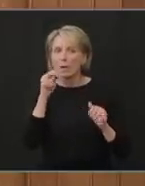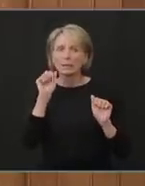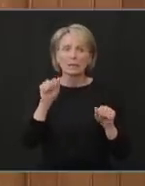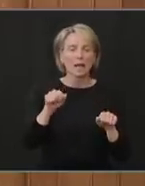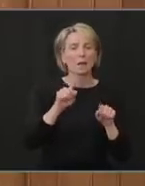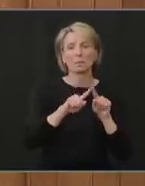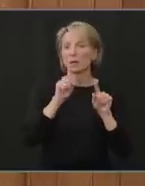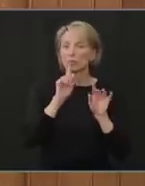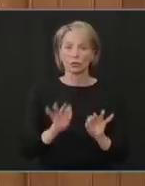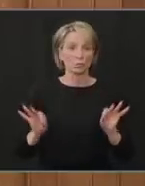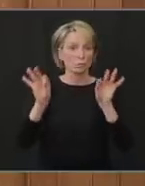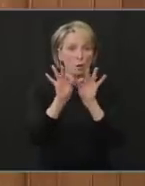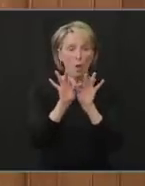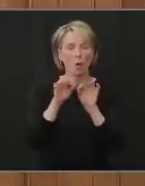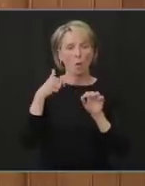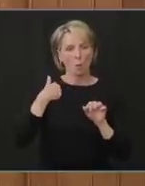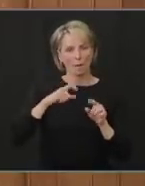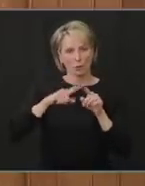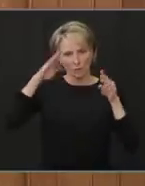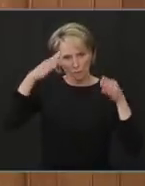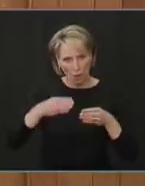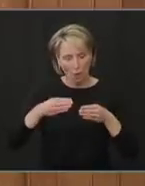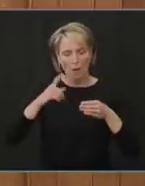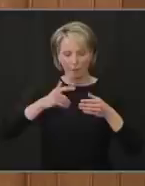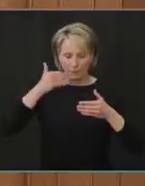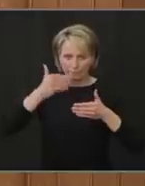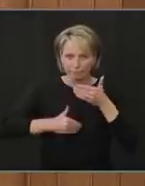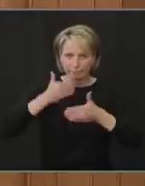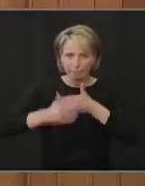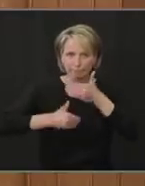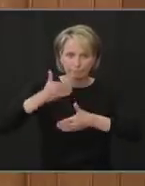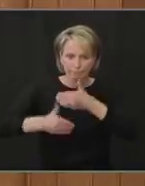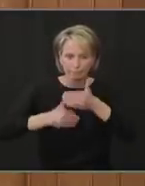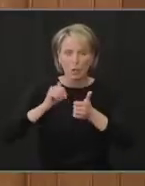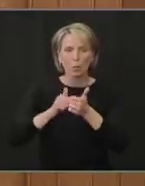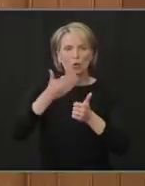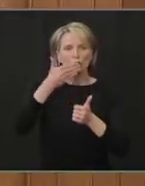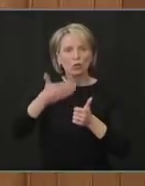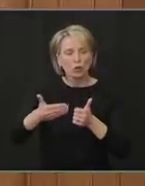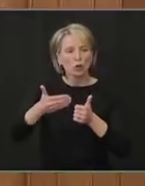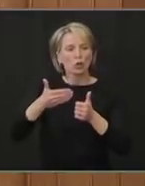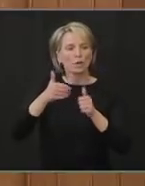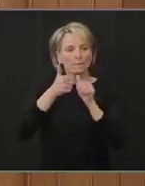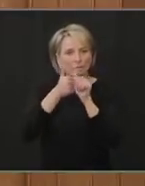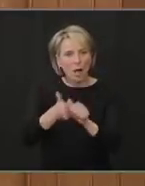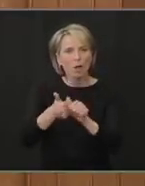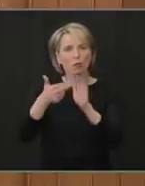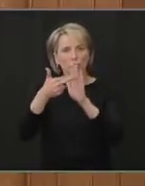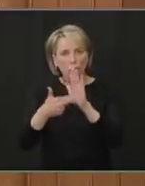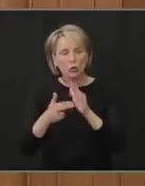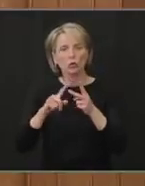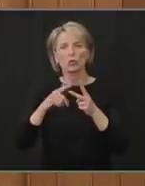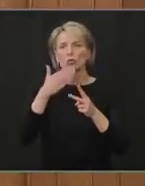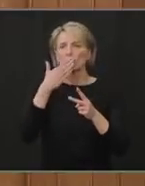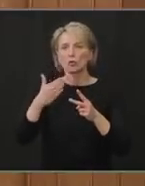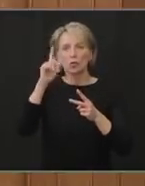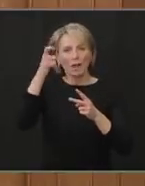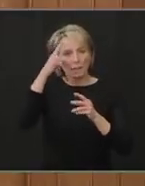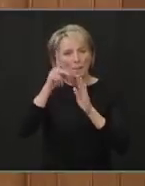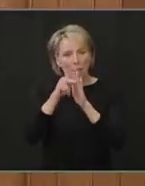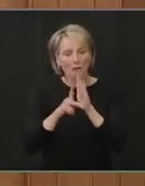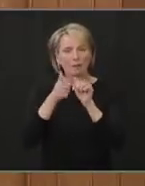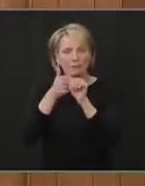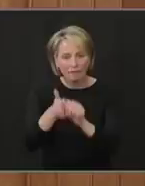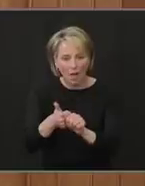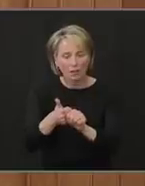down, to keep plowing ahead with smart personal practices and smart government policies. And what we know by watching